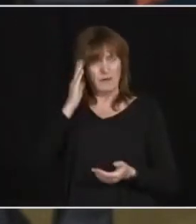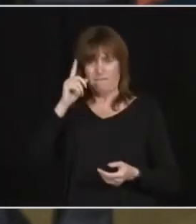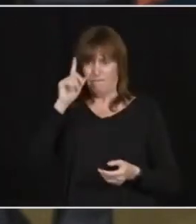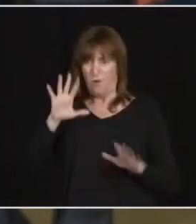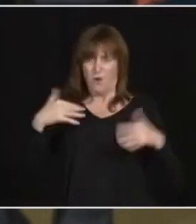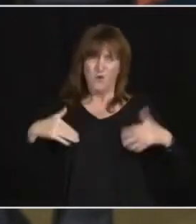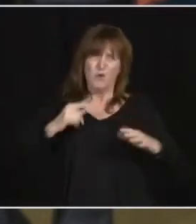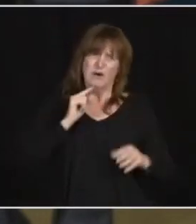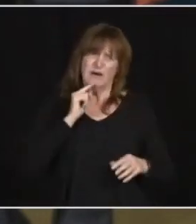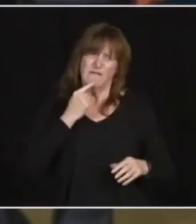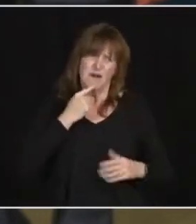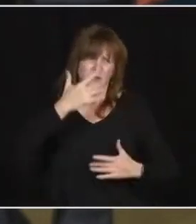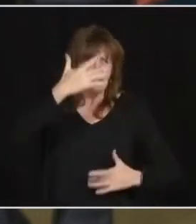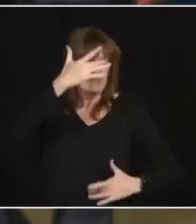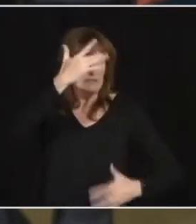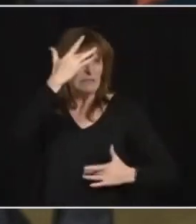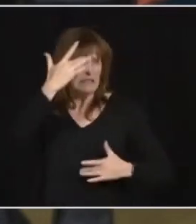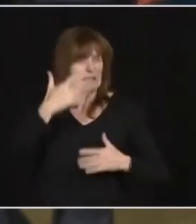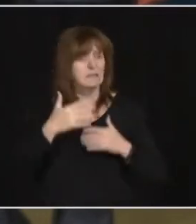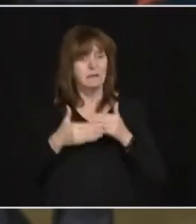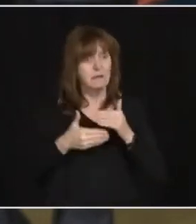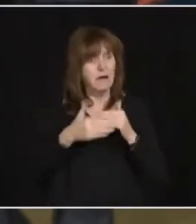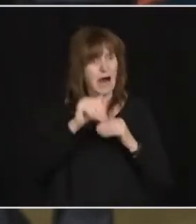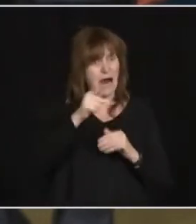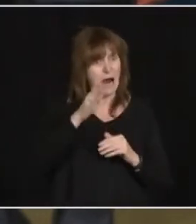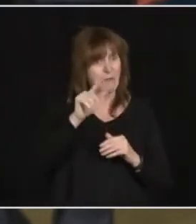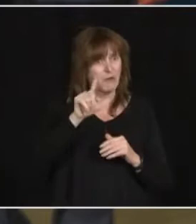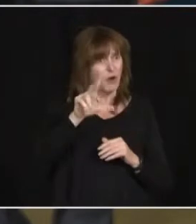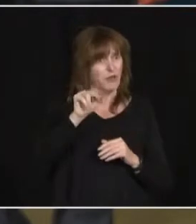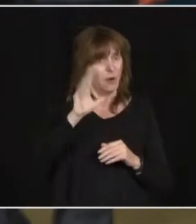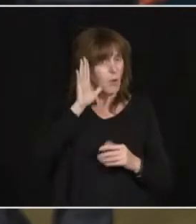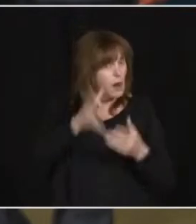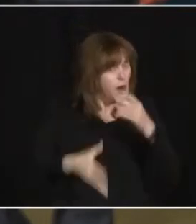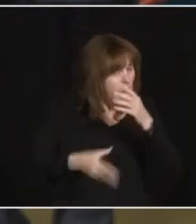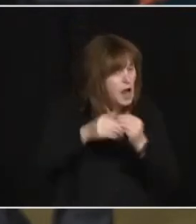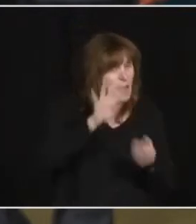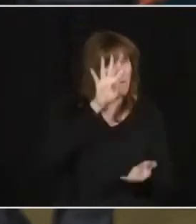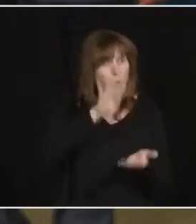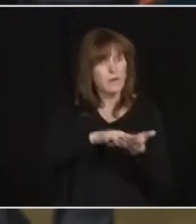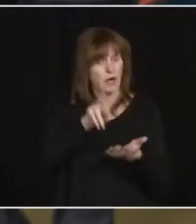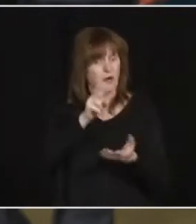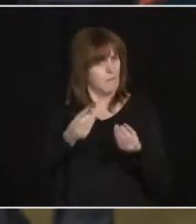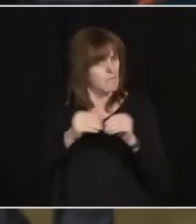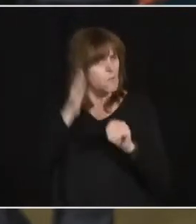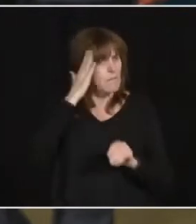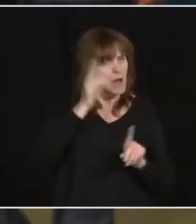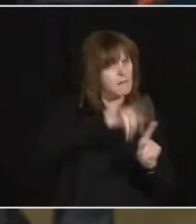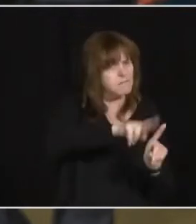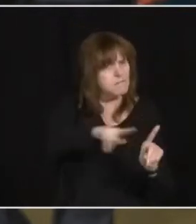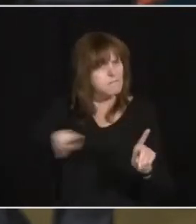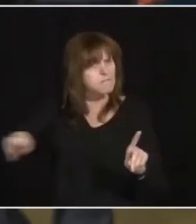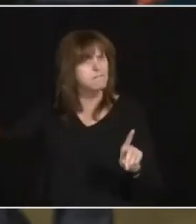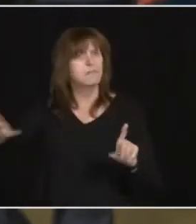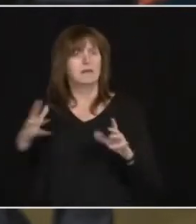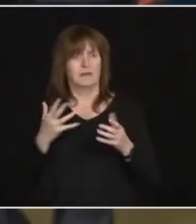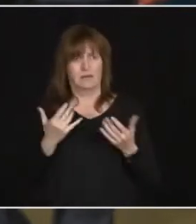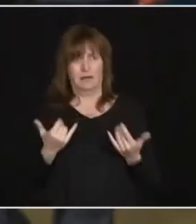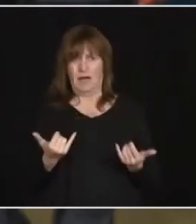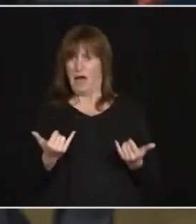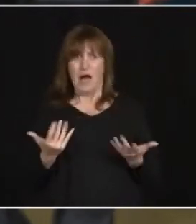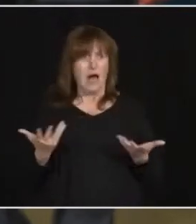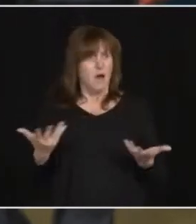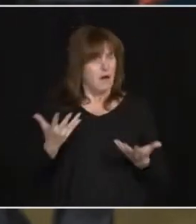additional 4,200 beds by April 30th. The total number of acute care beds now stands at well over